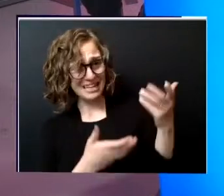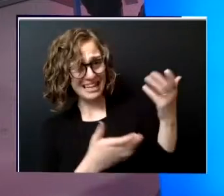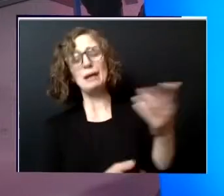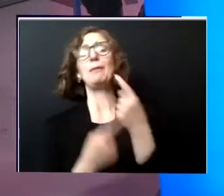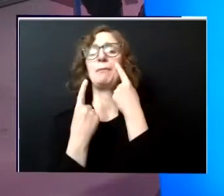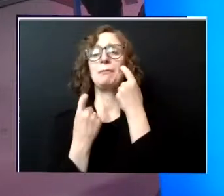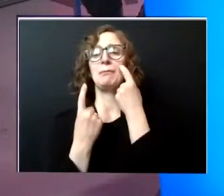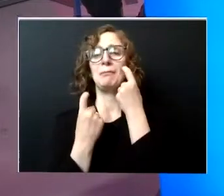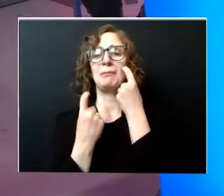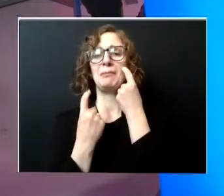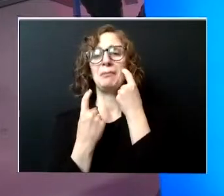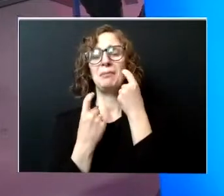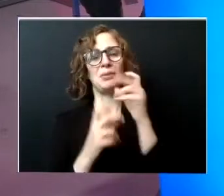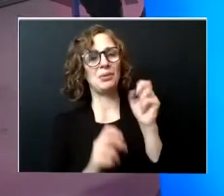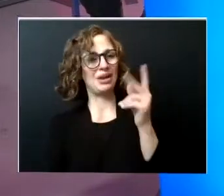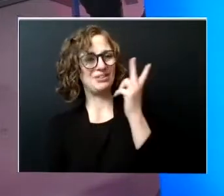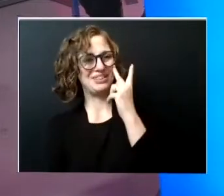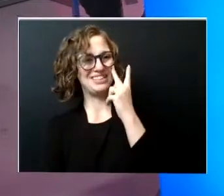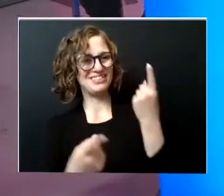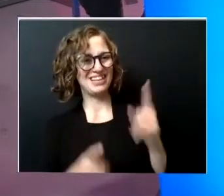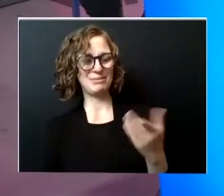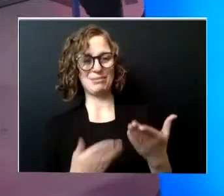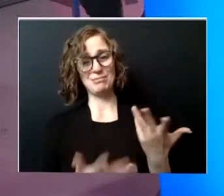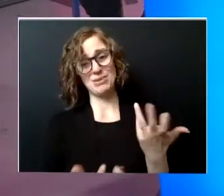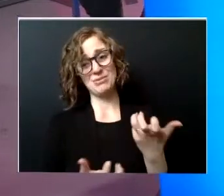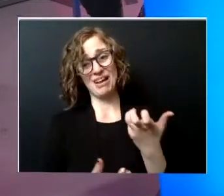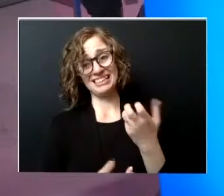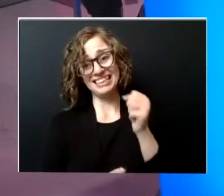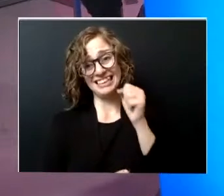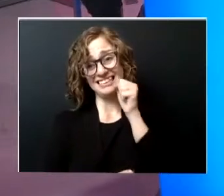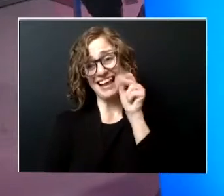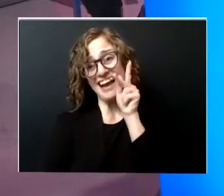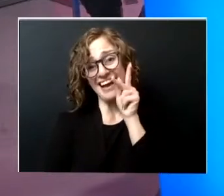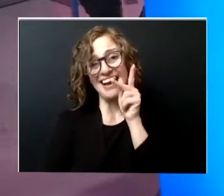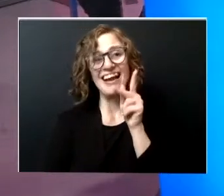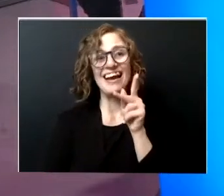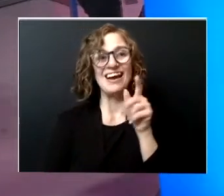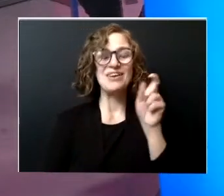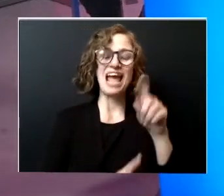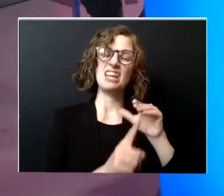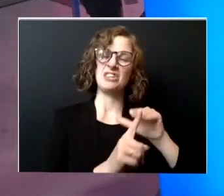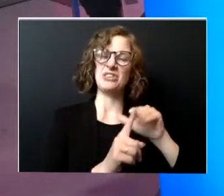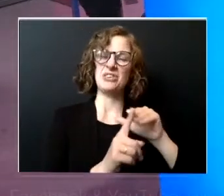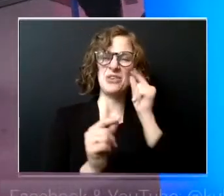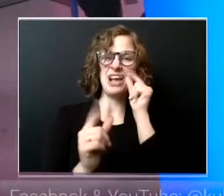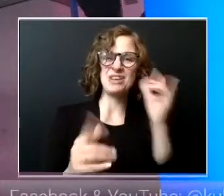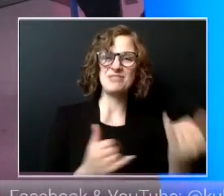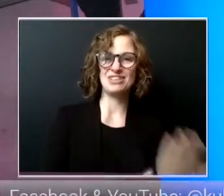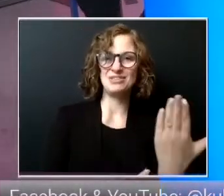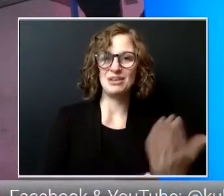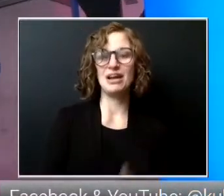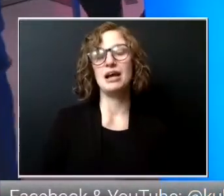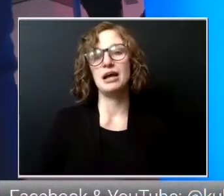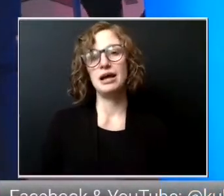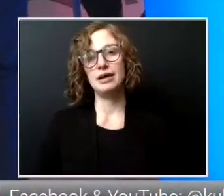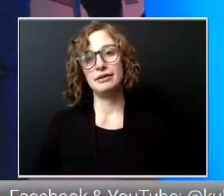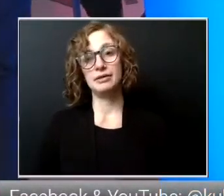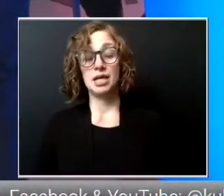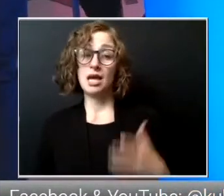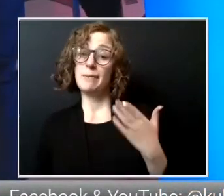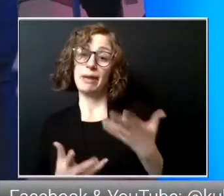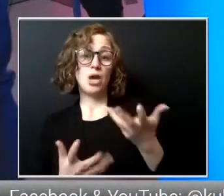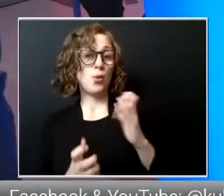happens. You may want a snack too. He might want a snack. We had to He wake might him just up wanna this hang out. morning, He which might want he's not used attention. to. He might want our jobs. Do you want to say